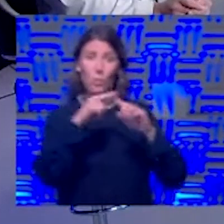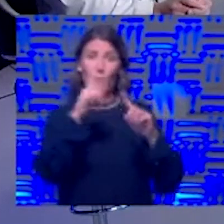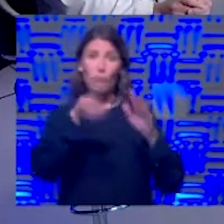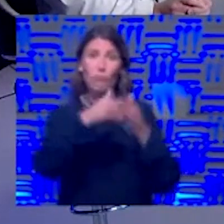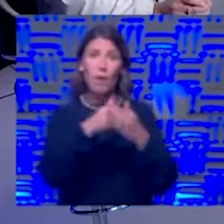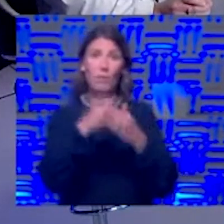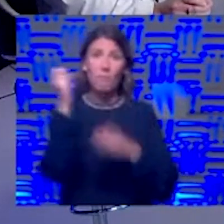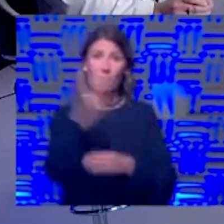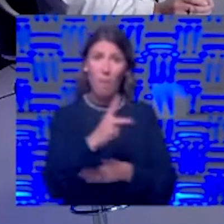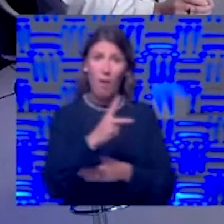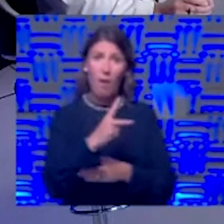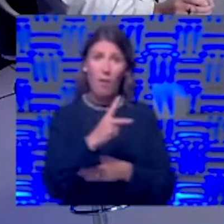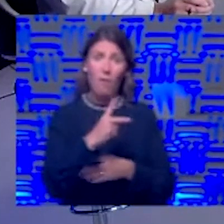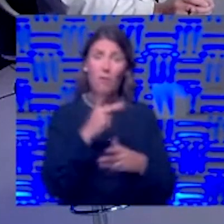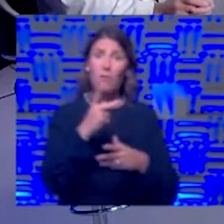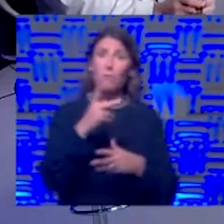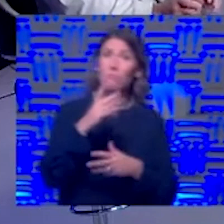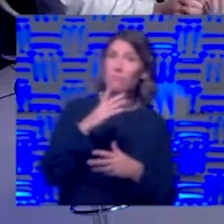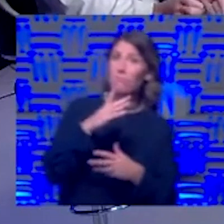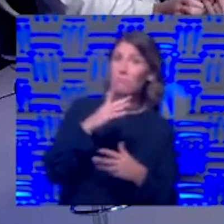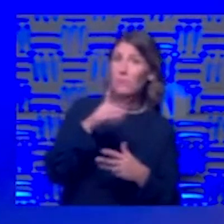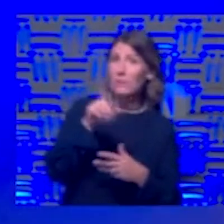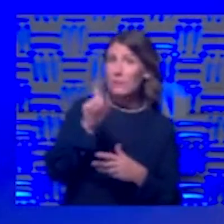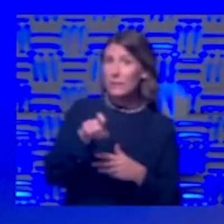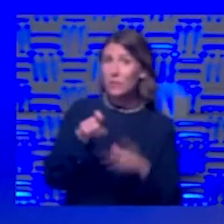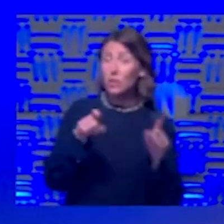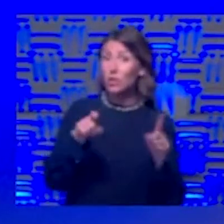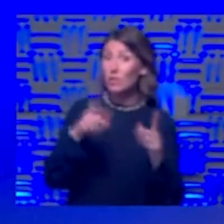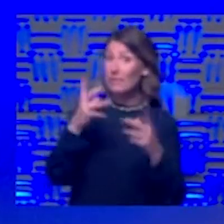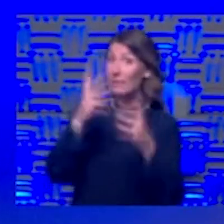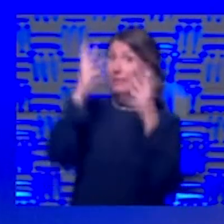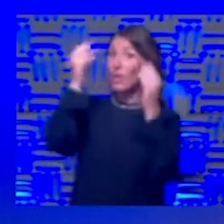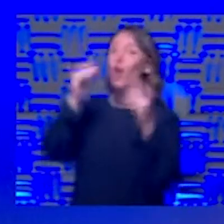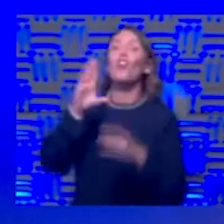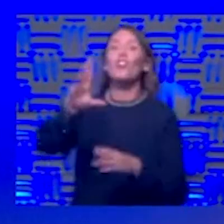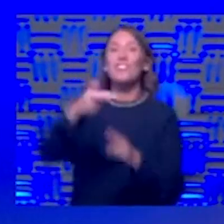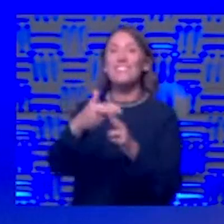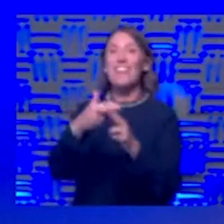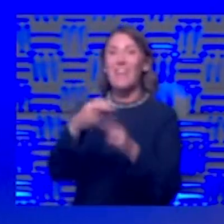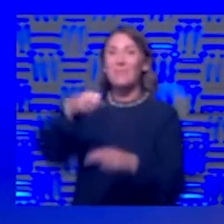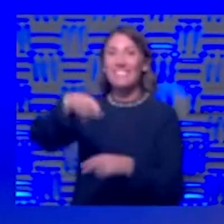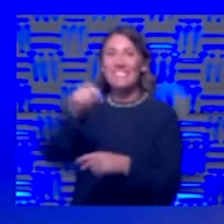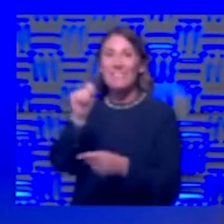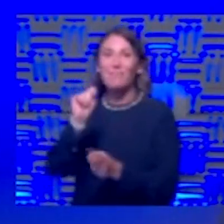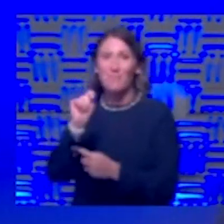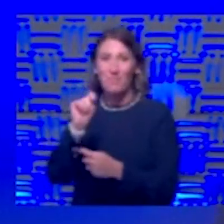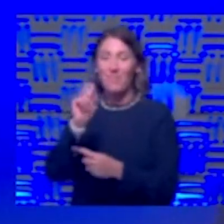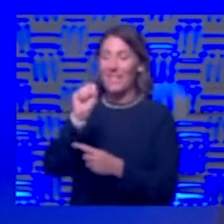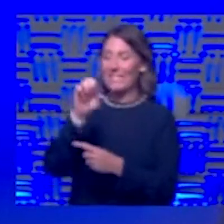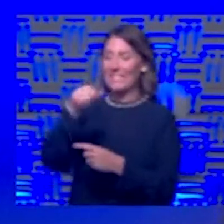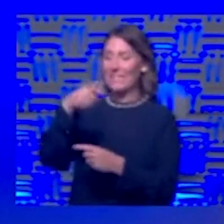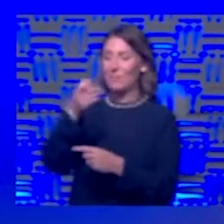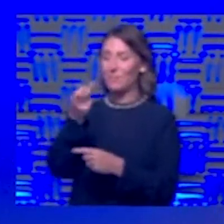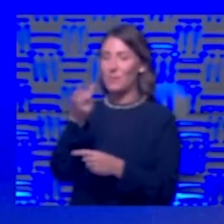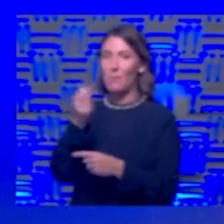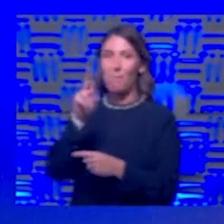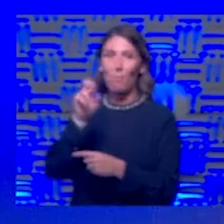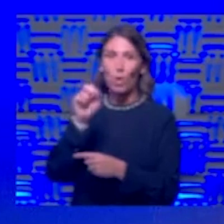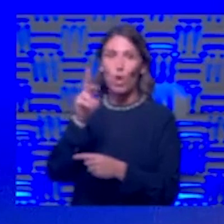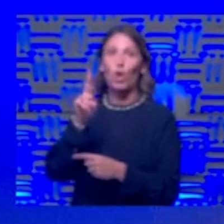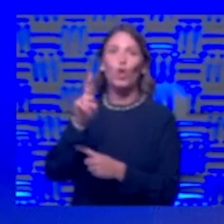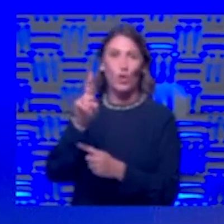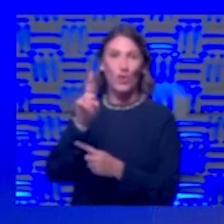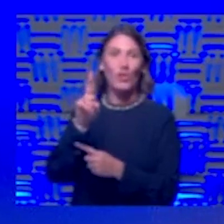what would that look like? She's going in September? Her name is September. Oh, okay. And when is she going?